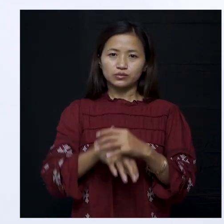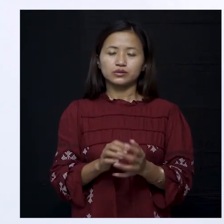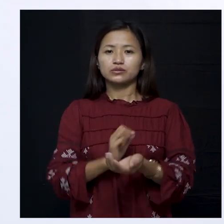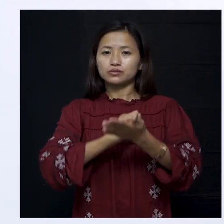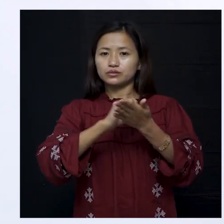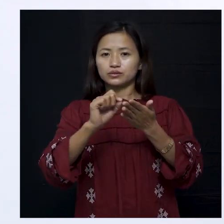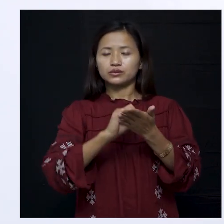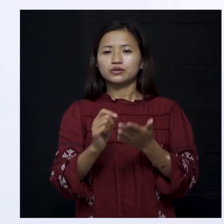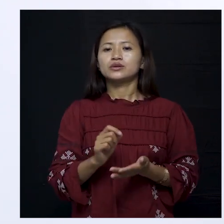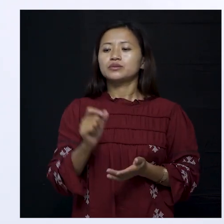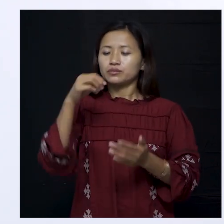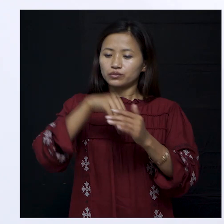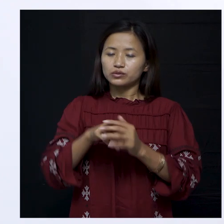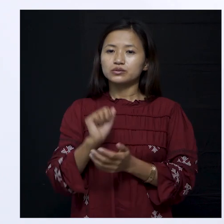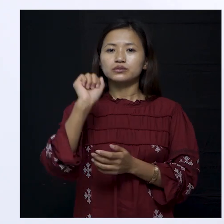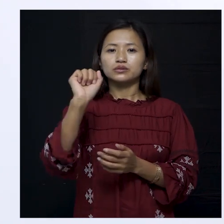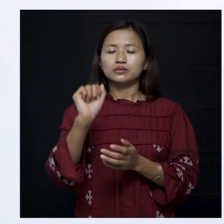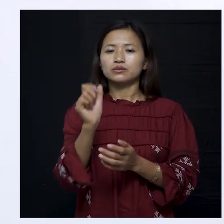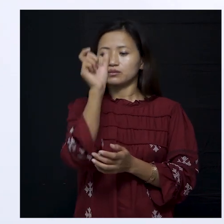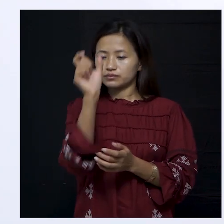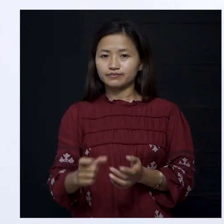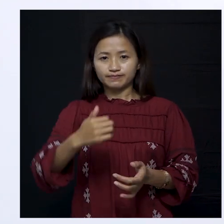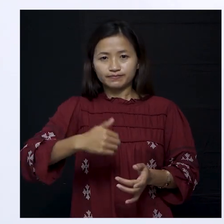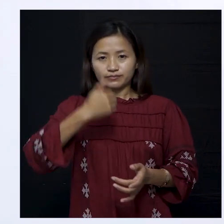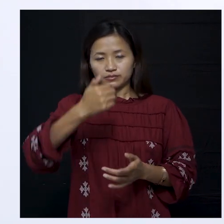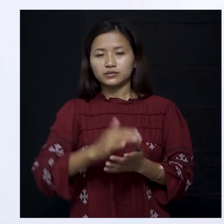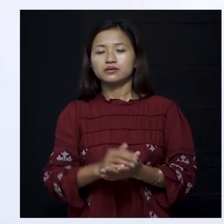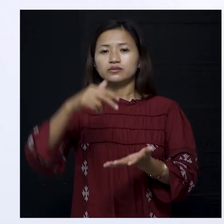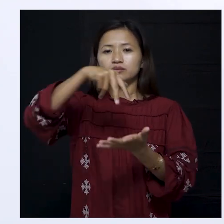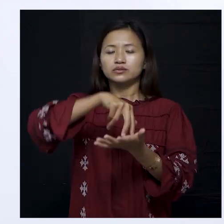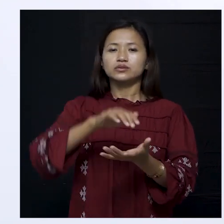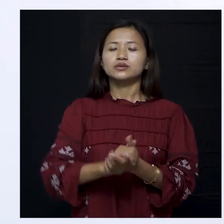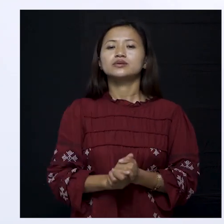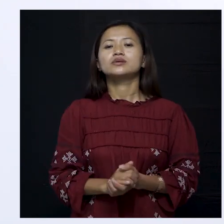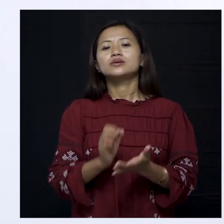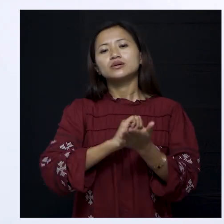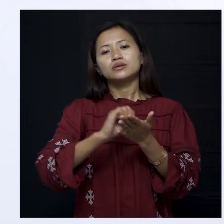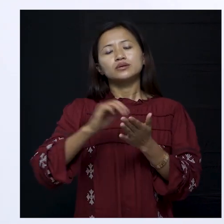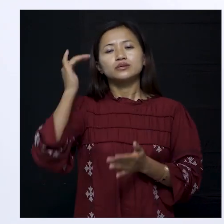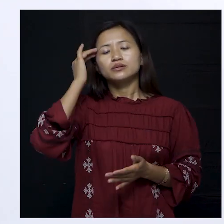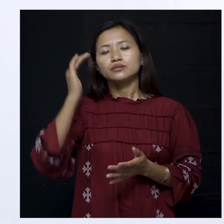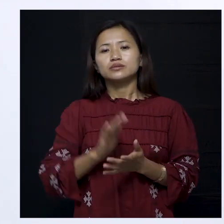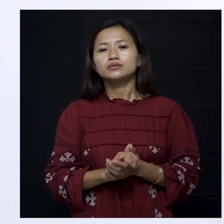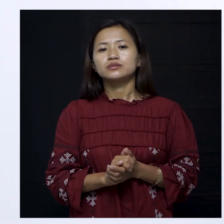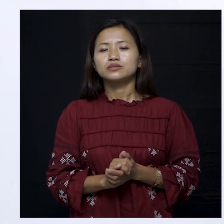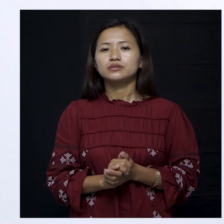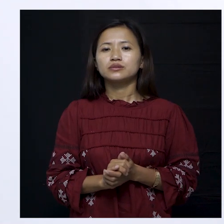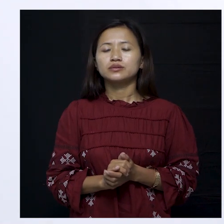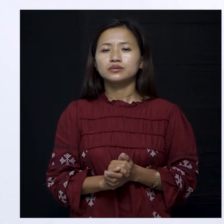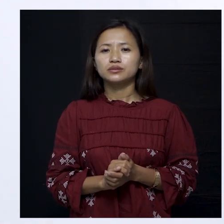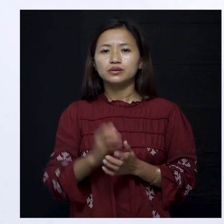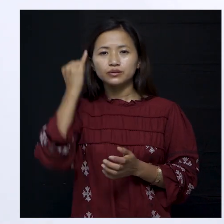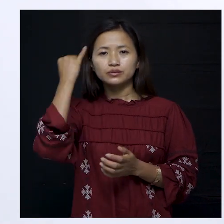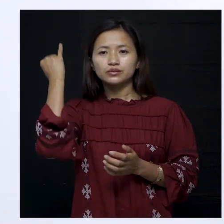but put yourself on the stage, okay? Even if you are there writing down, you have to know that you have to imagine